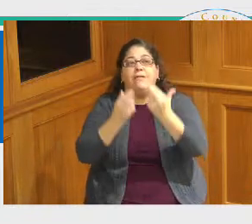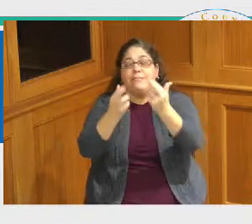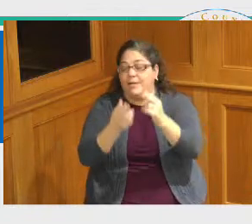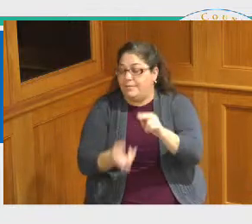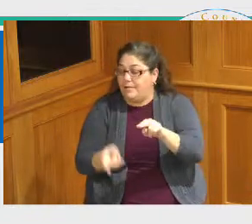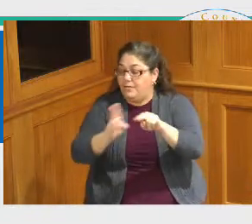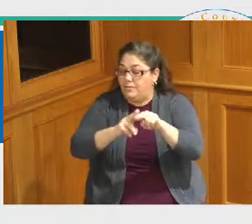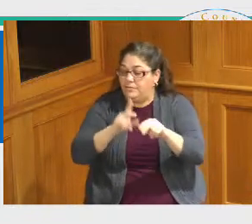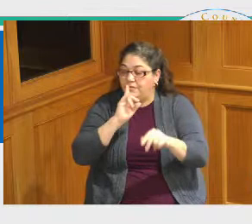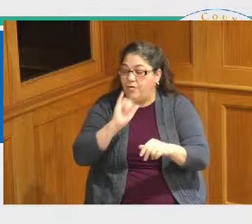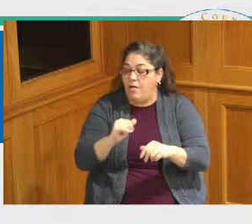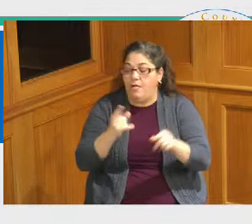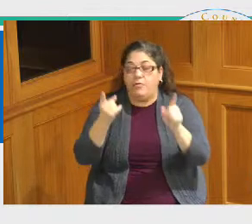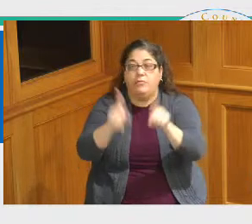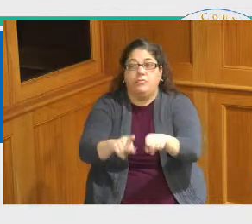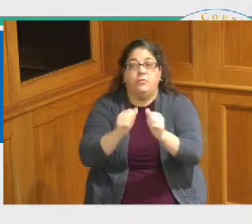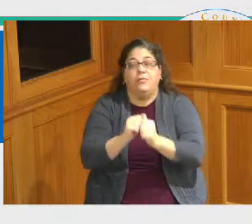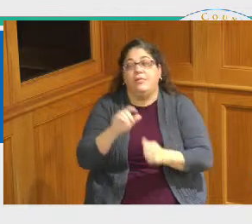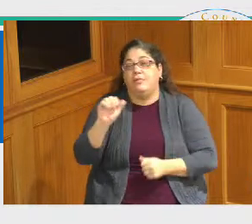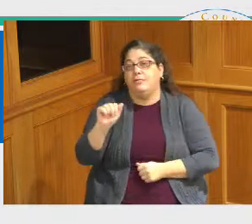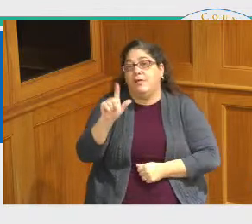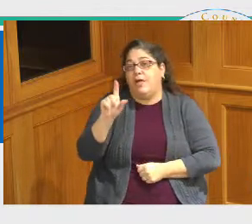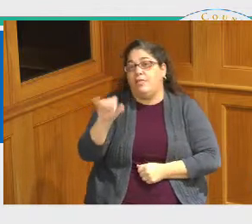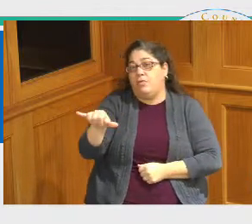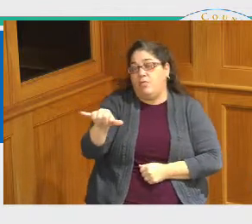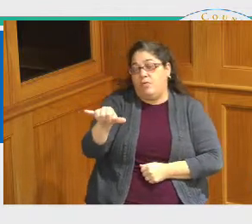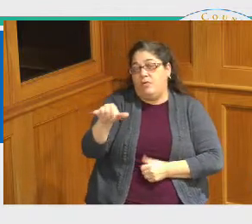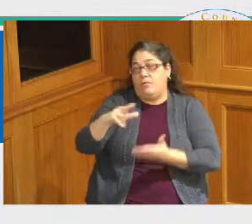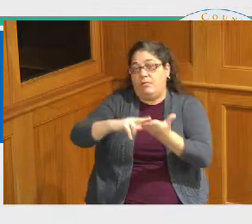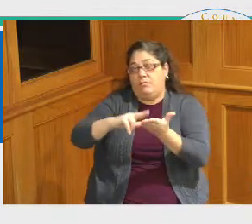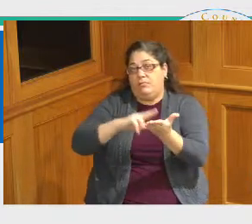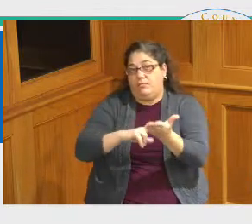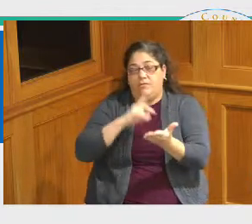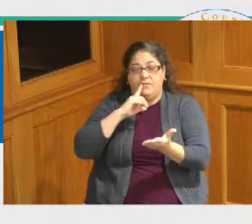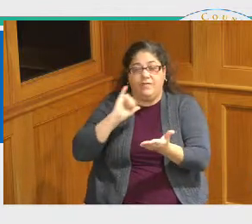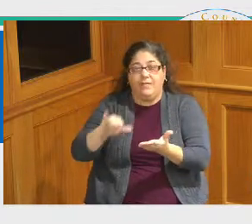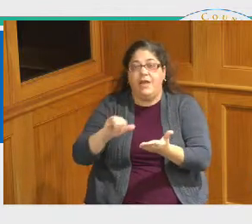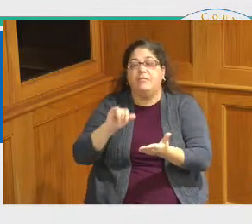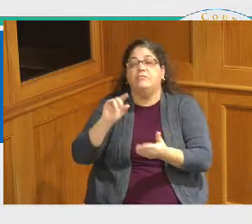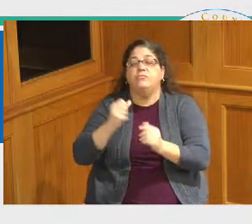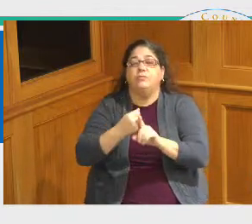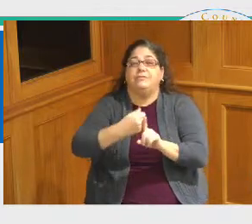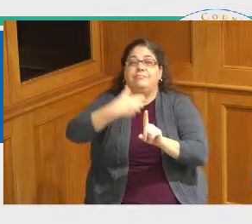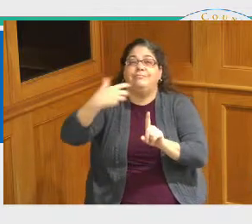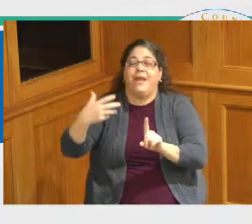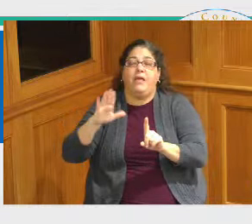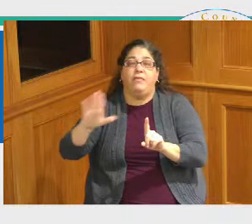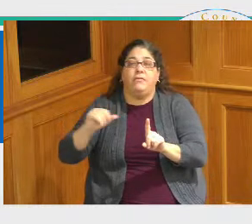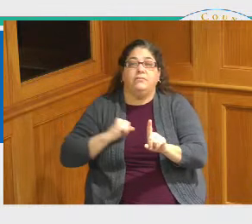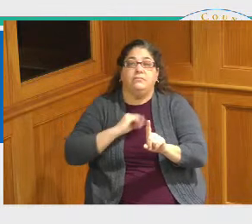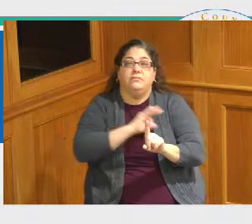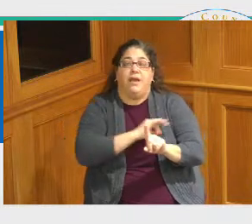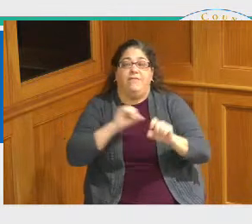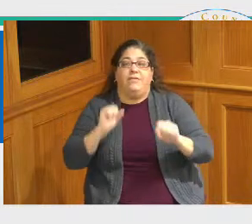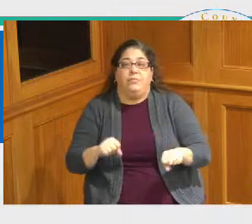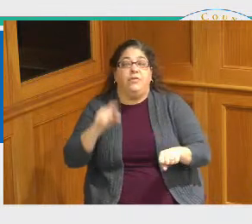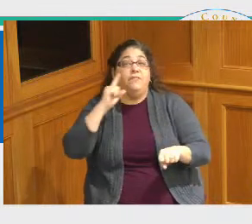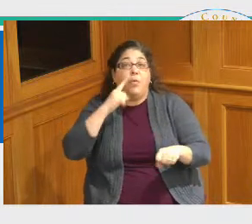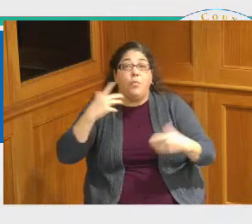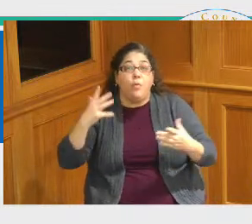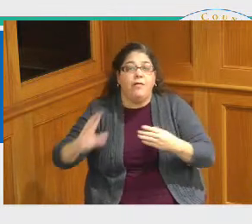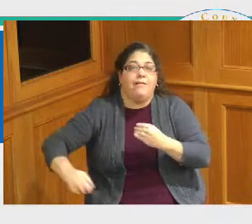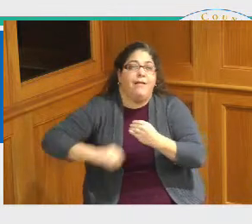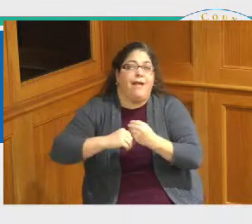increase to our agreement with Alloy, and this is primarily to expand the staffing capacity for our Office of Small